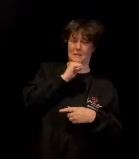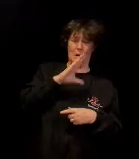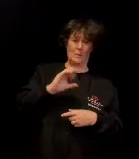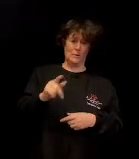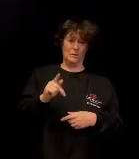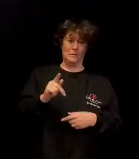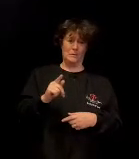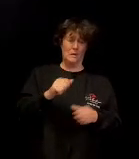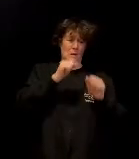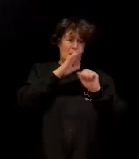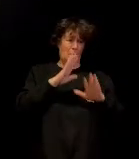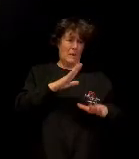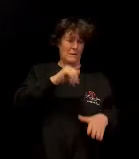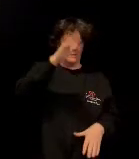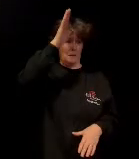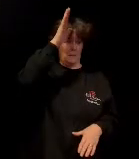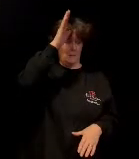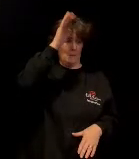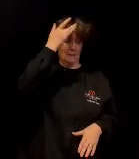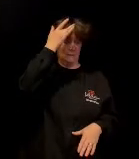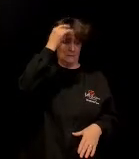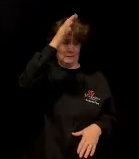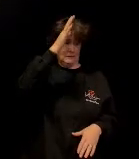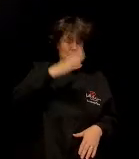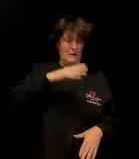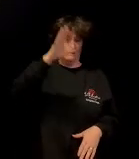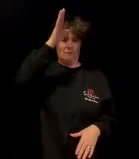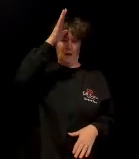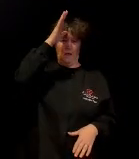Yeah. Lay hands on a sick man and see him recover.